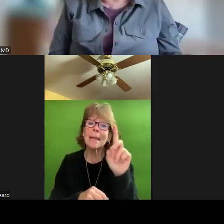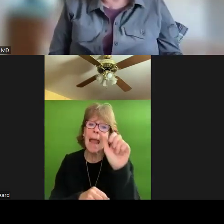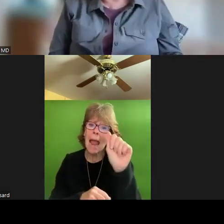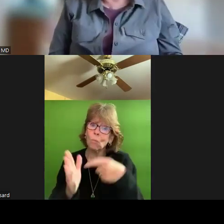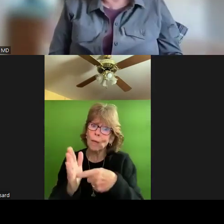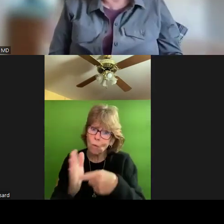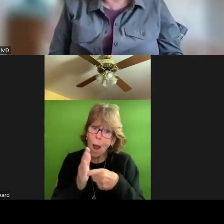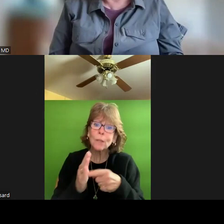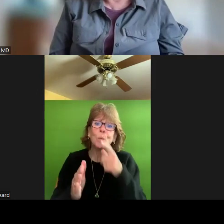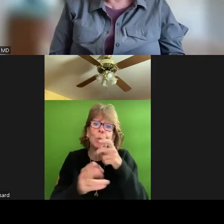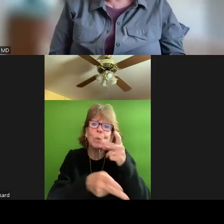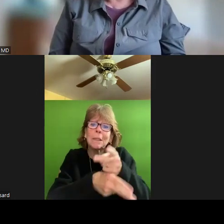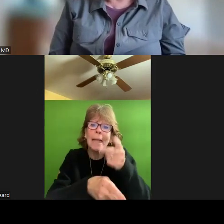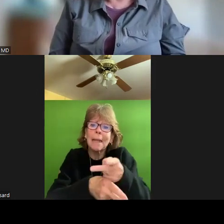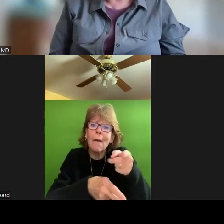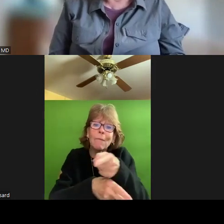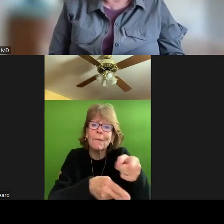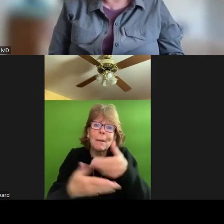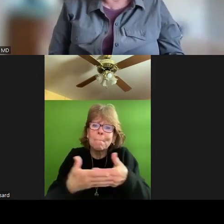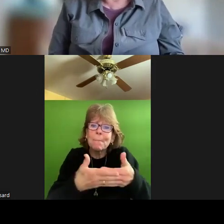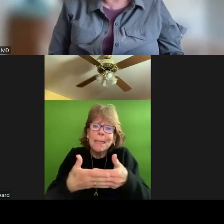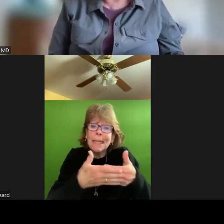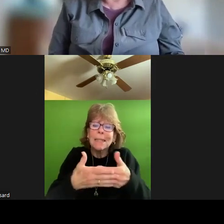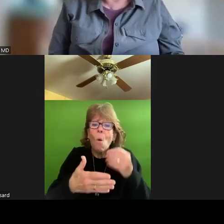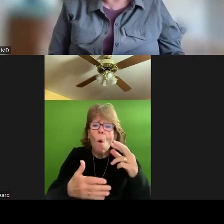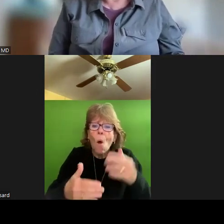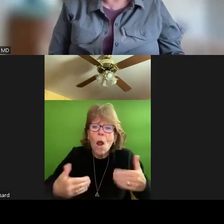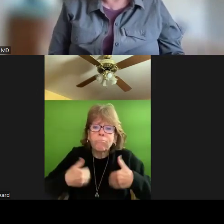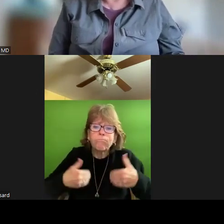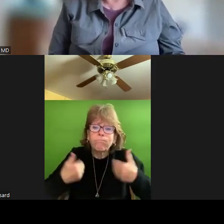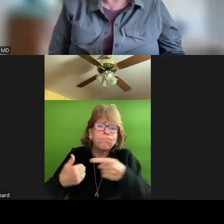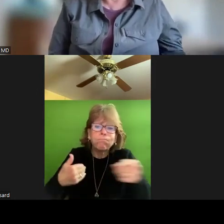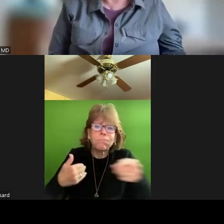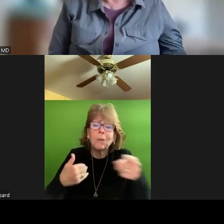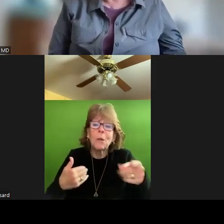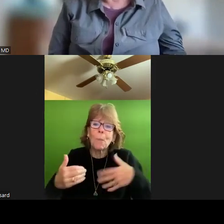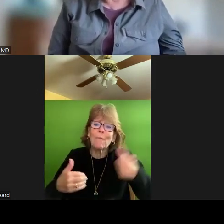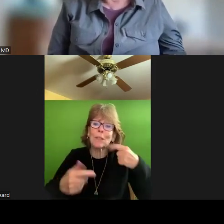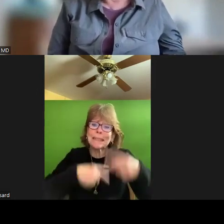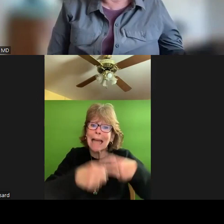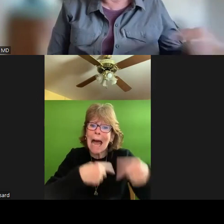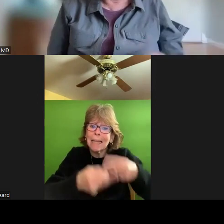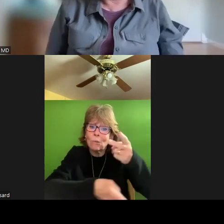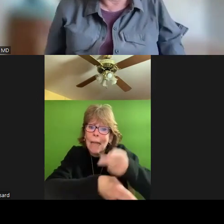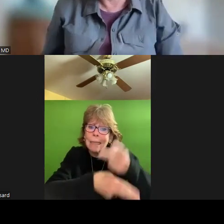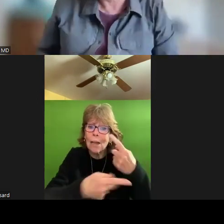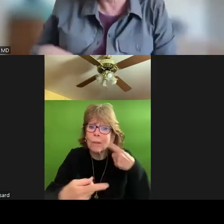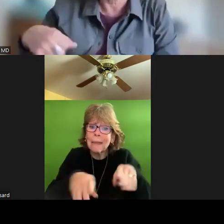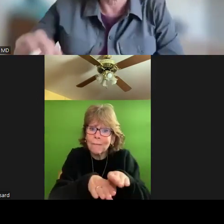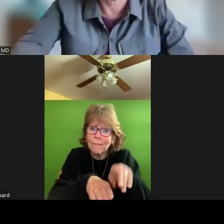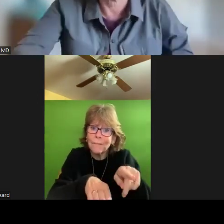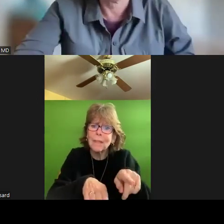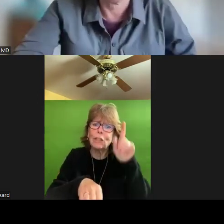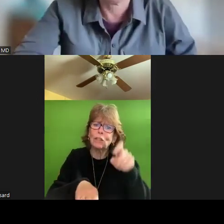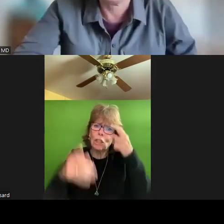for caregivers and patients who prefer to communicate with medical personnel in ASL and should be arranged in